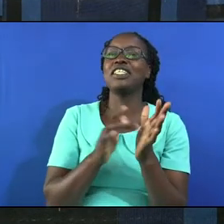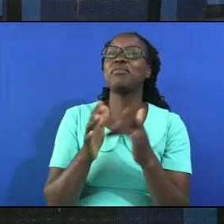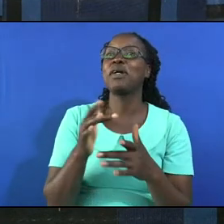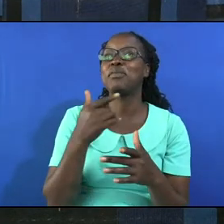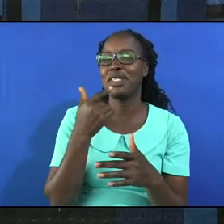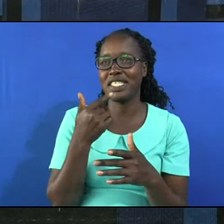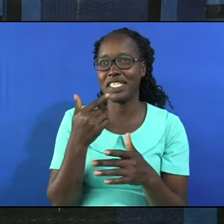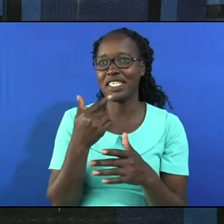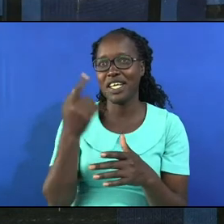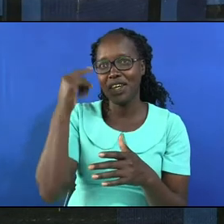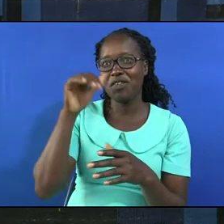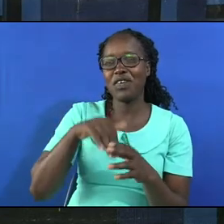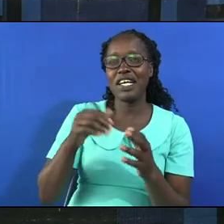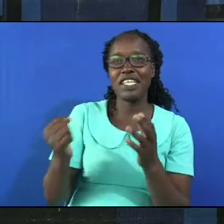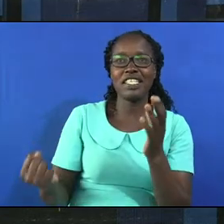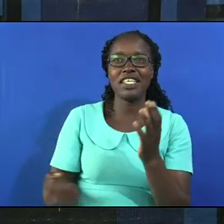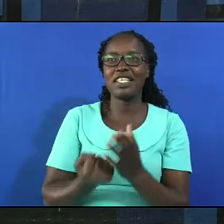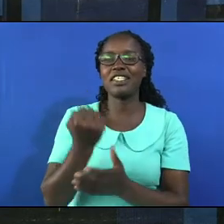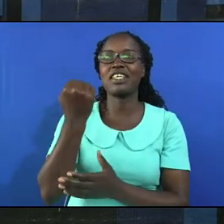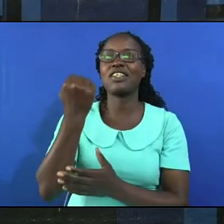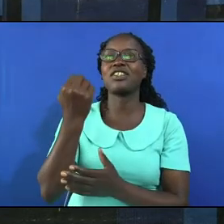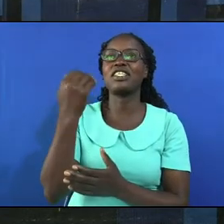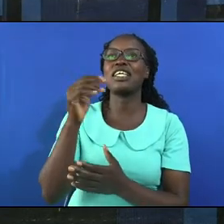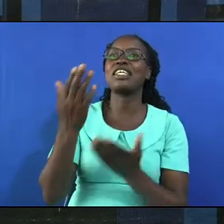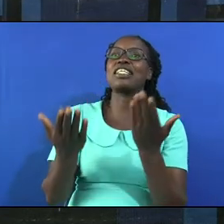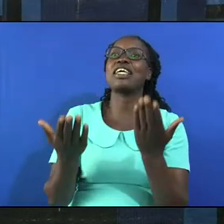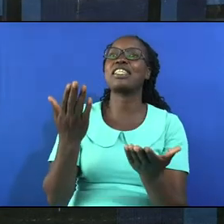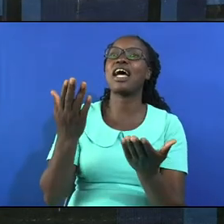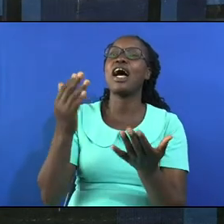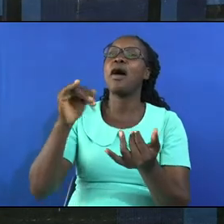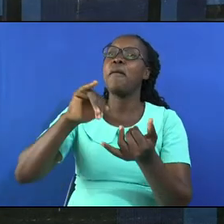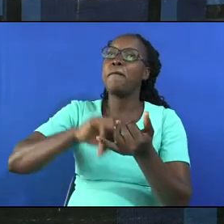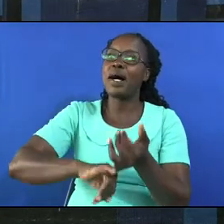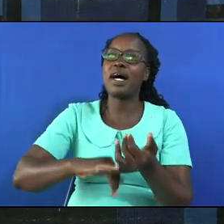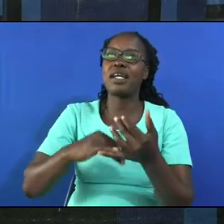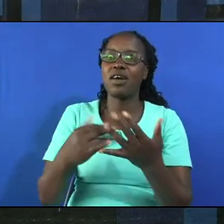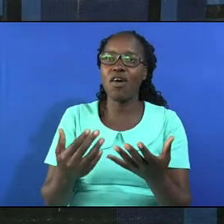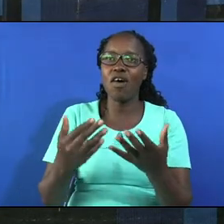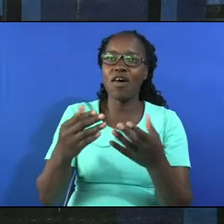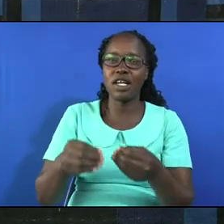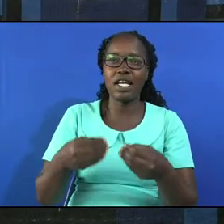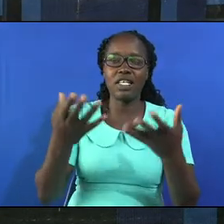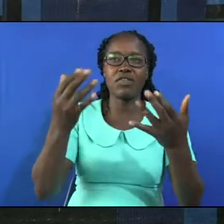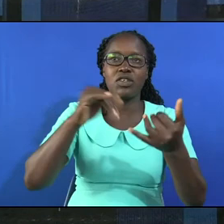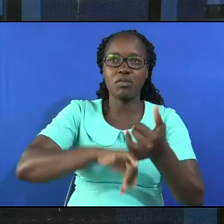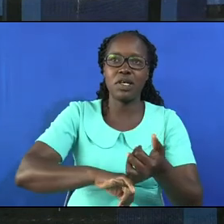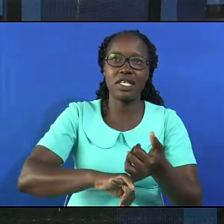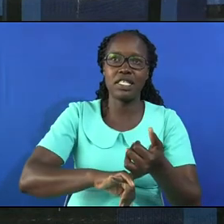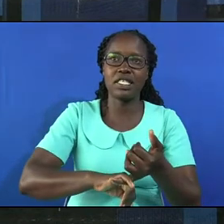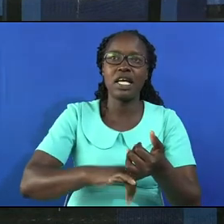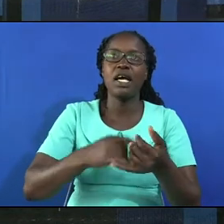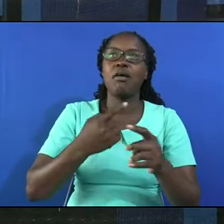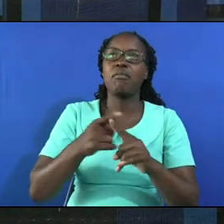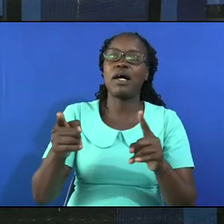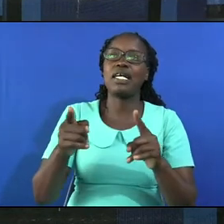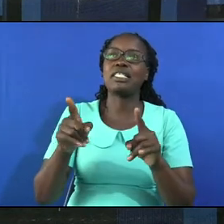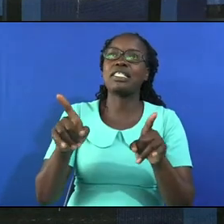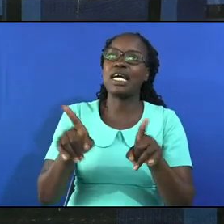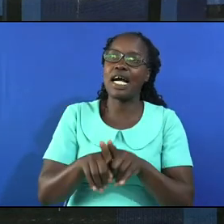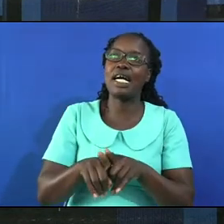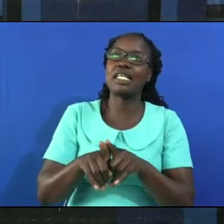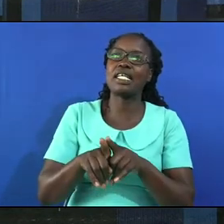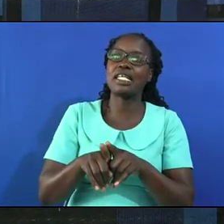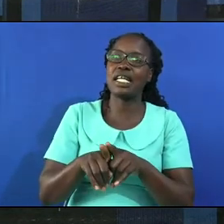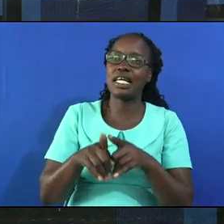Bible says, for in the resurrection, they neither marry nor give in to what? To marry. The Bible